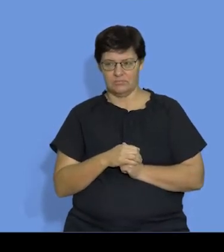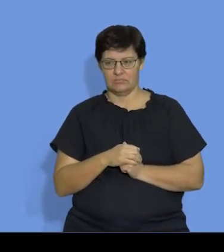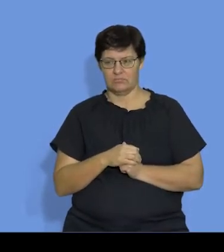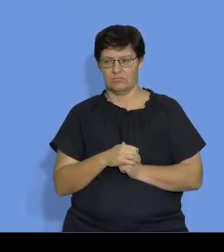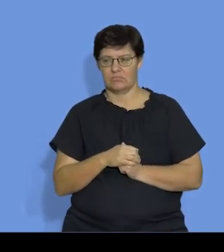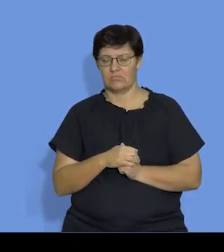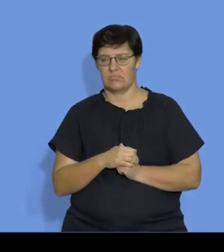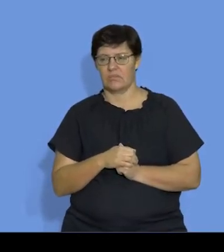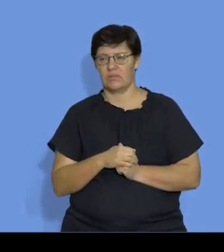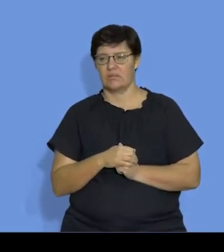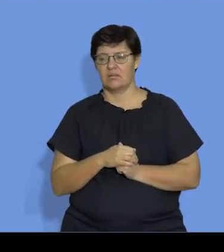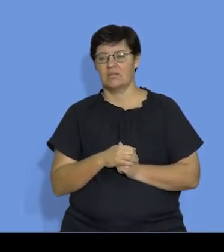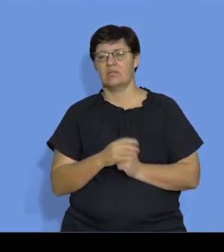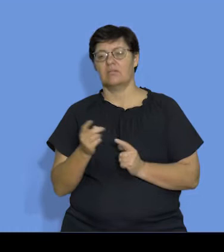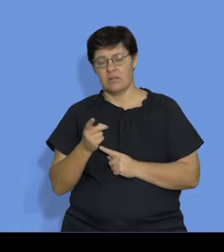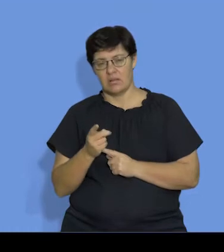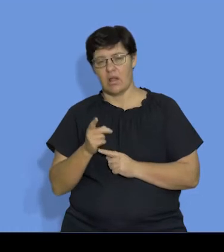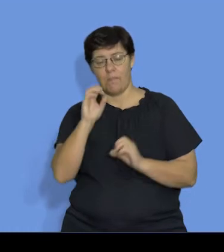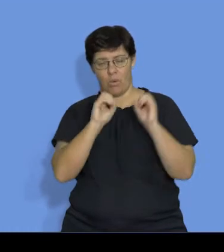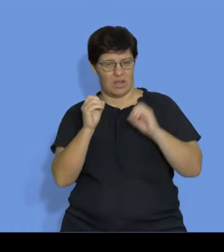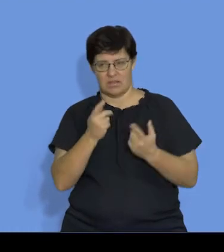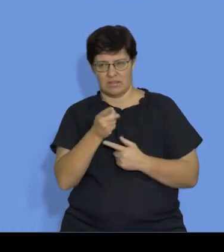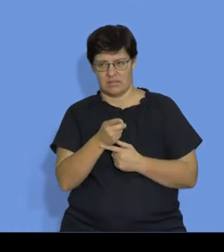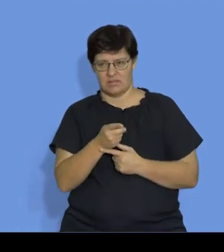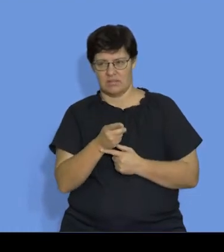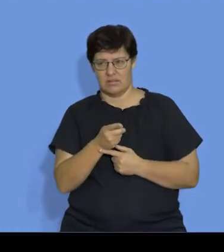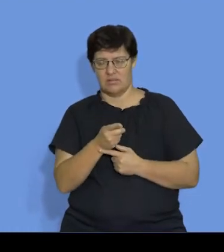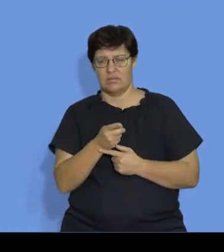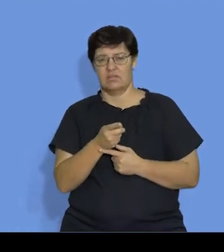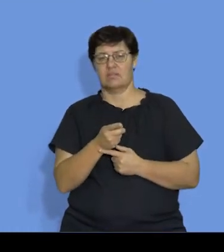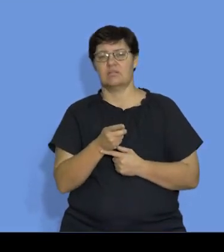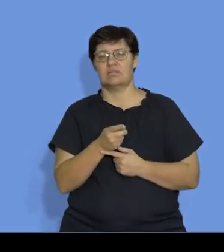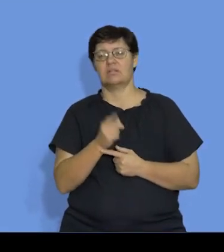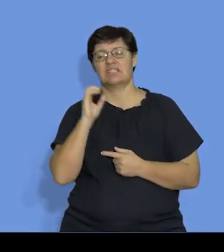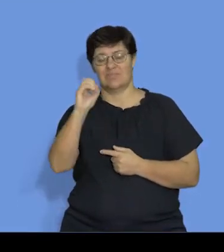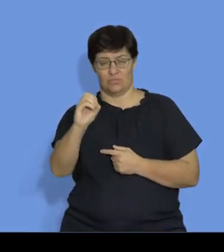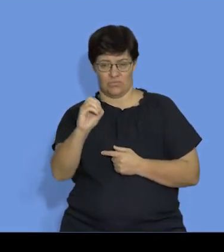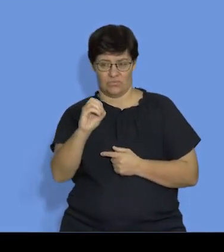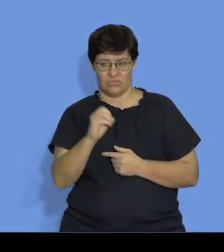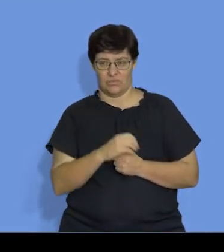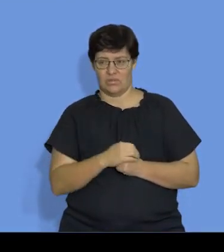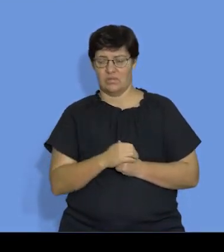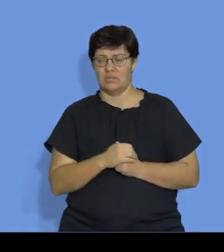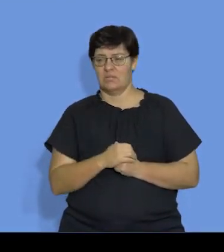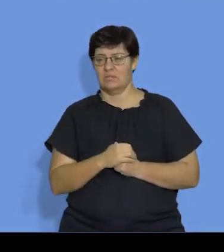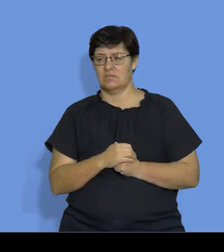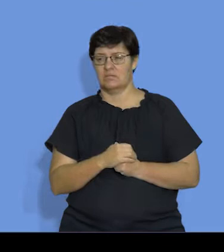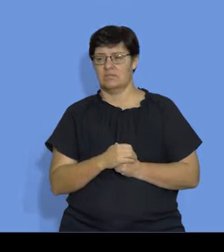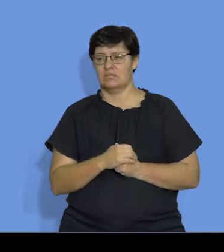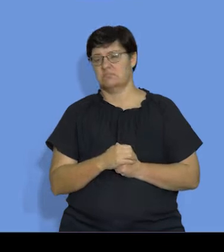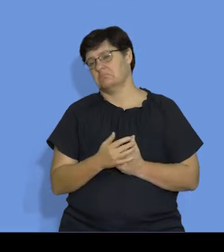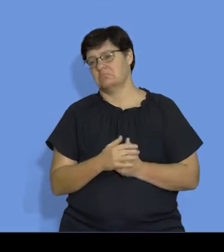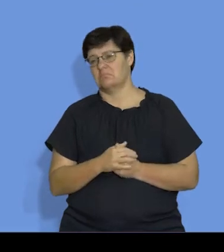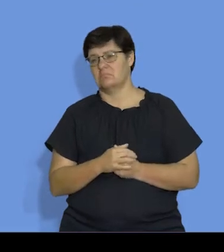the oxygen in the oxygen molecule, if for lack of a better word, has 0. And then if we look at, say for